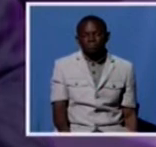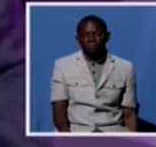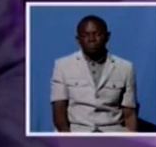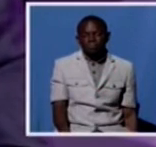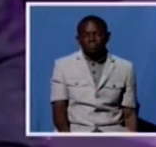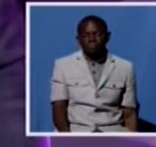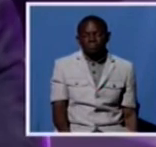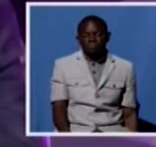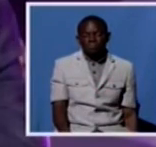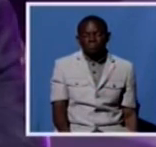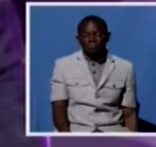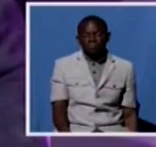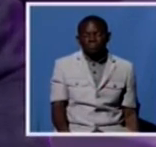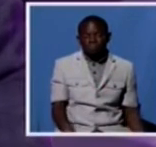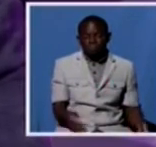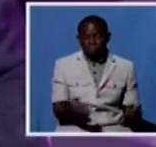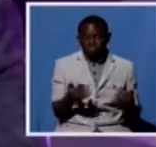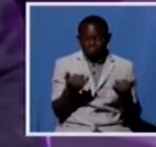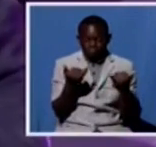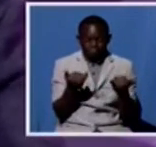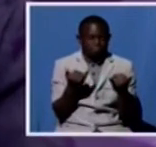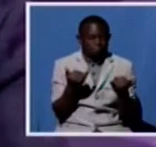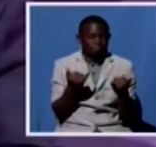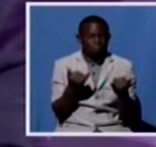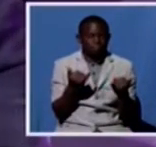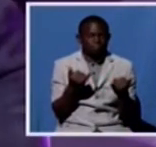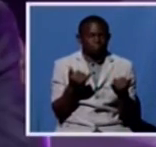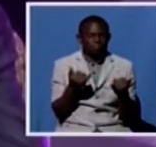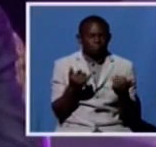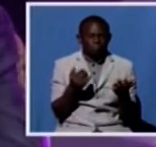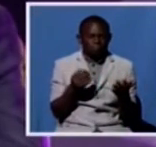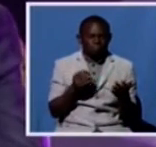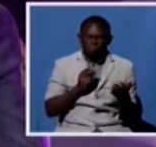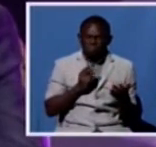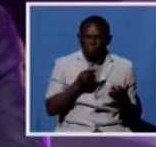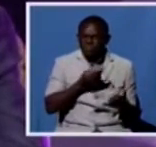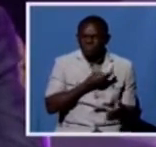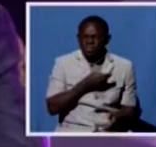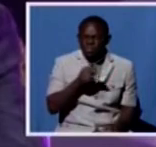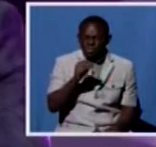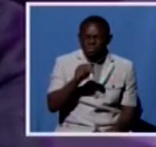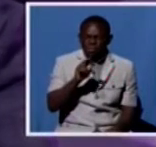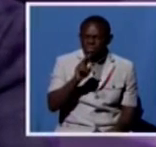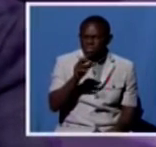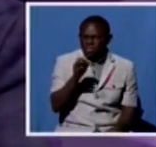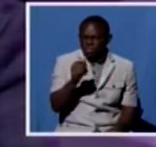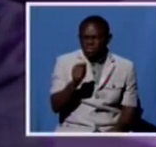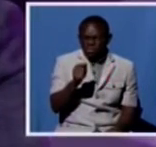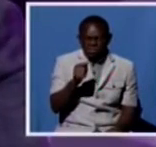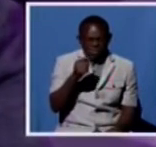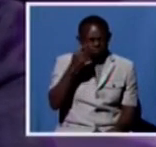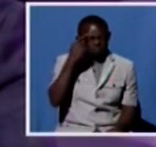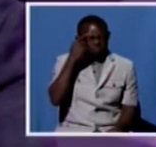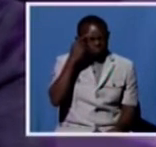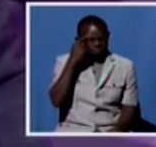of the backlog that we have, we don't sit just as NRFA and pay. We actually do